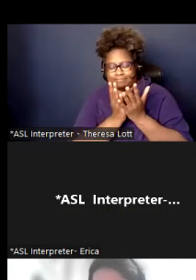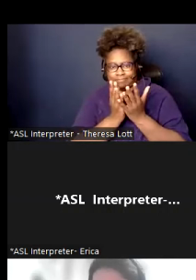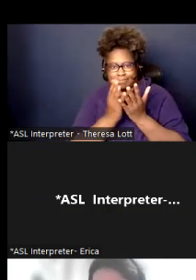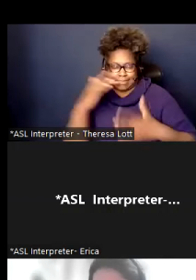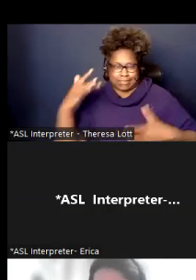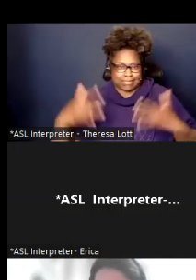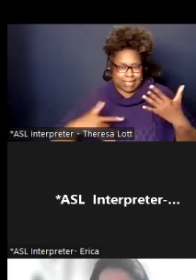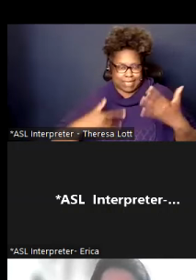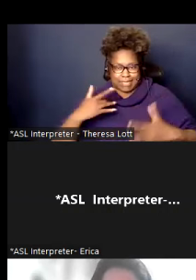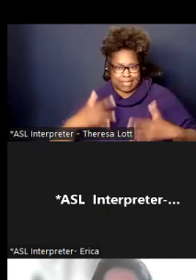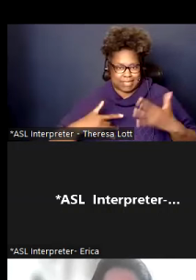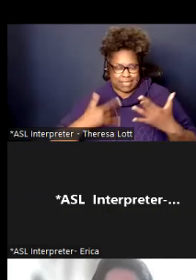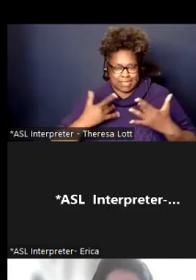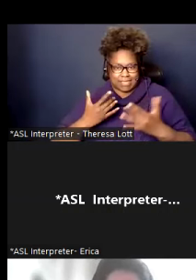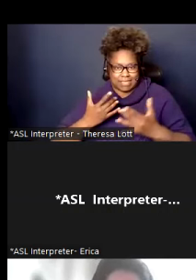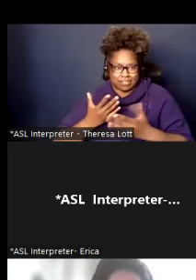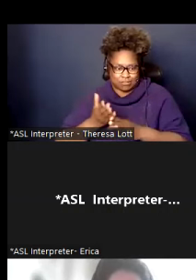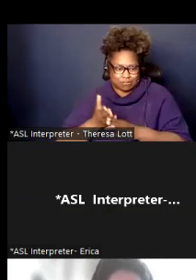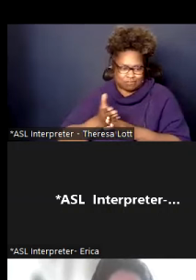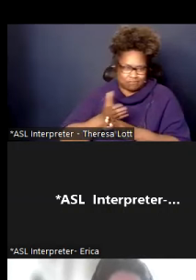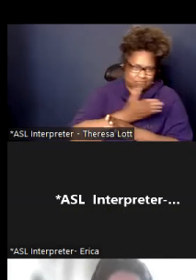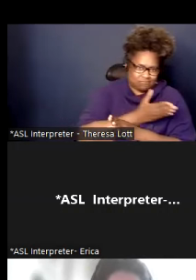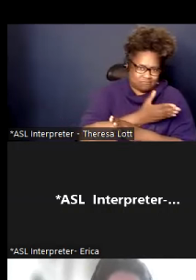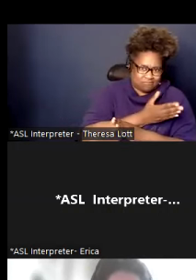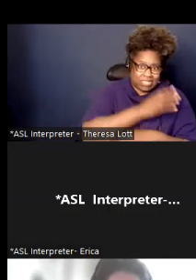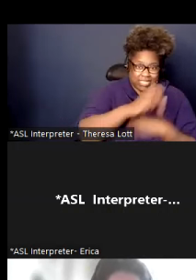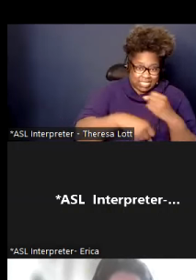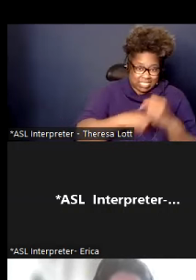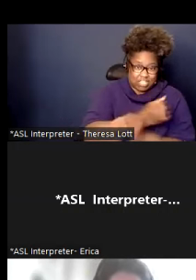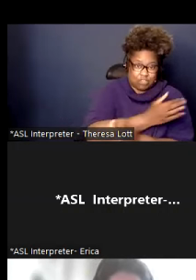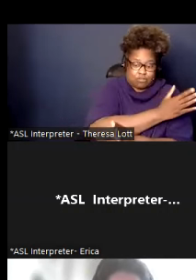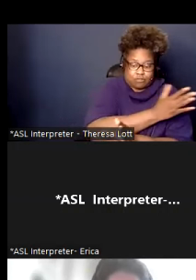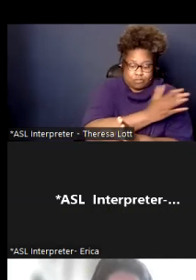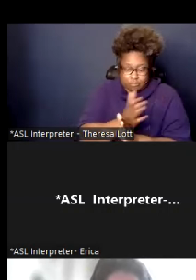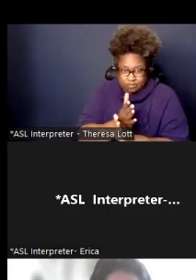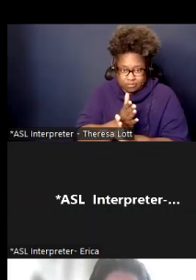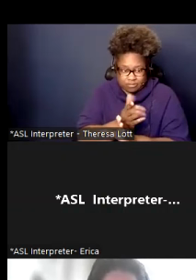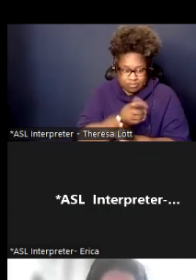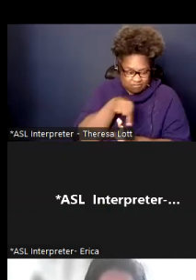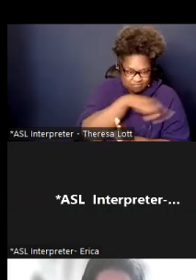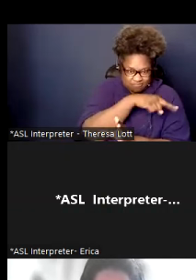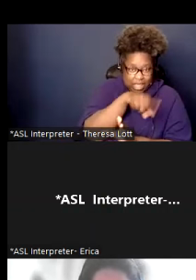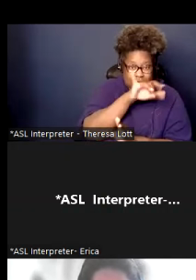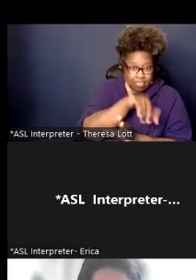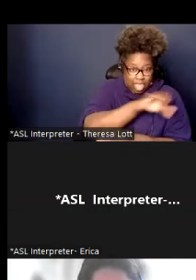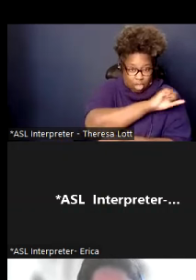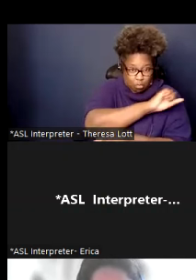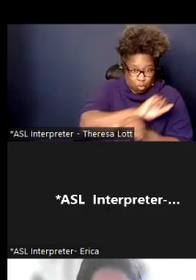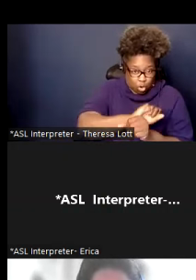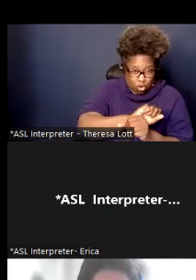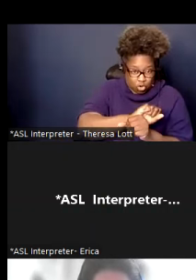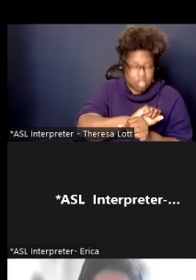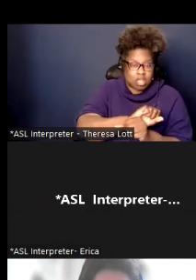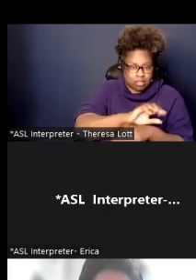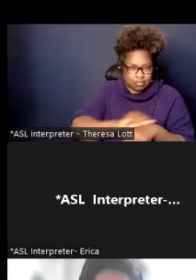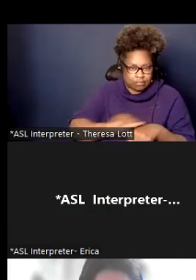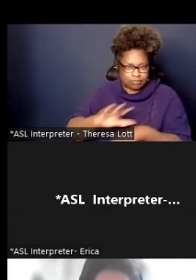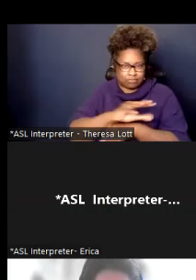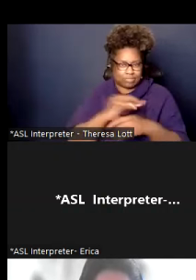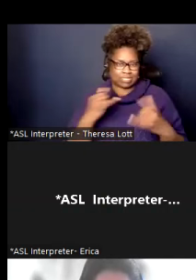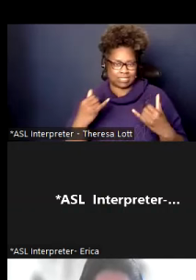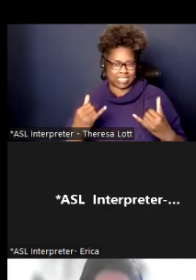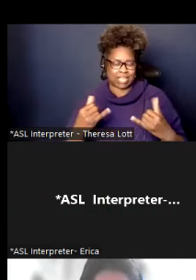work of the last few years is leading us, is ending up, and I'm really excited